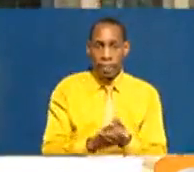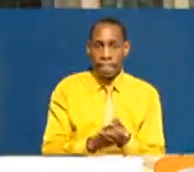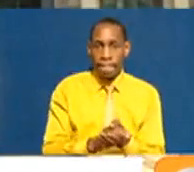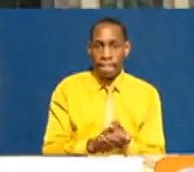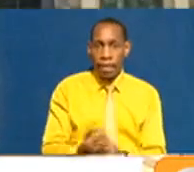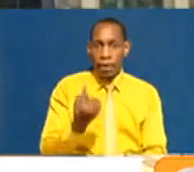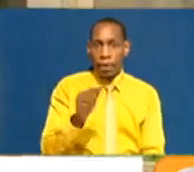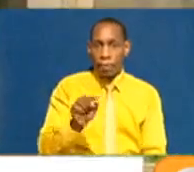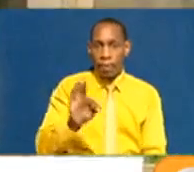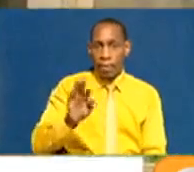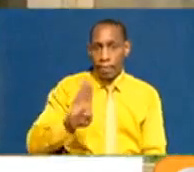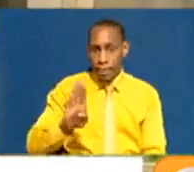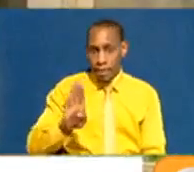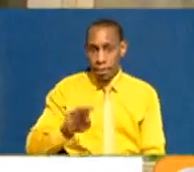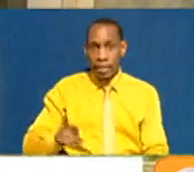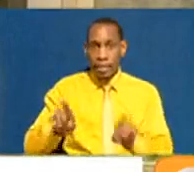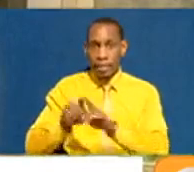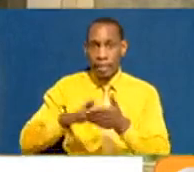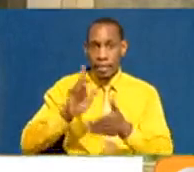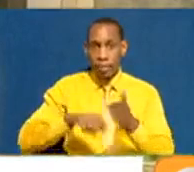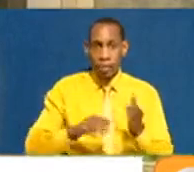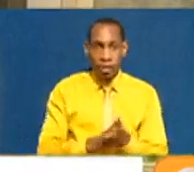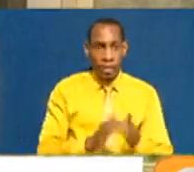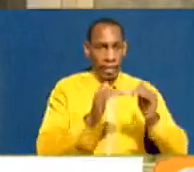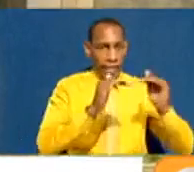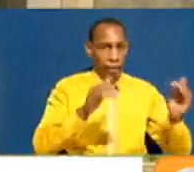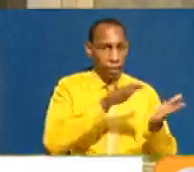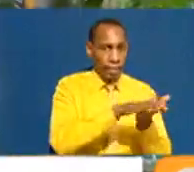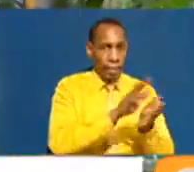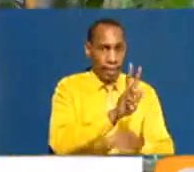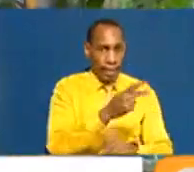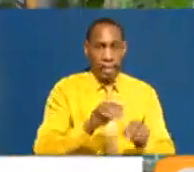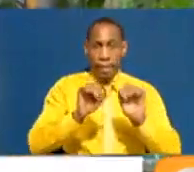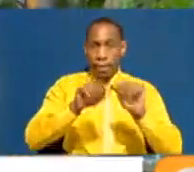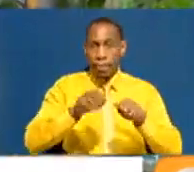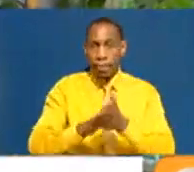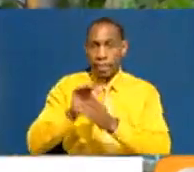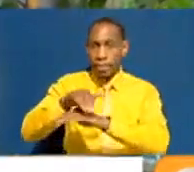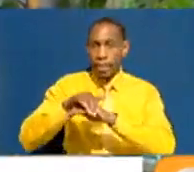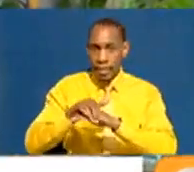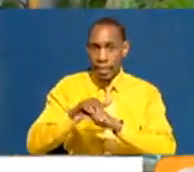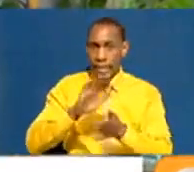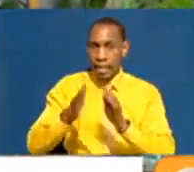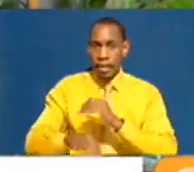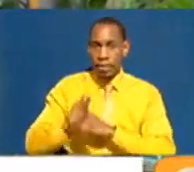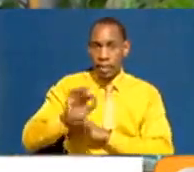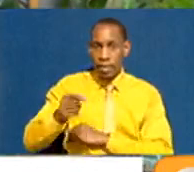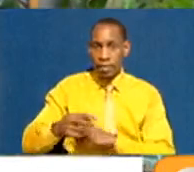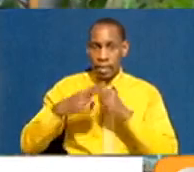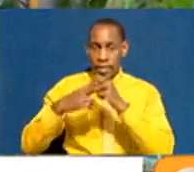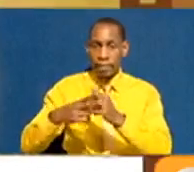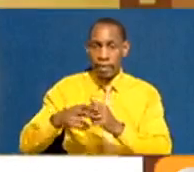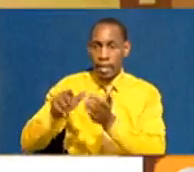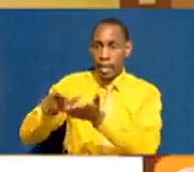1.3 billion shillings. Similarly, Equity Bank Kenya is likely to acquire approximately 3,700